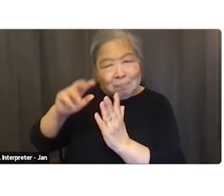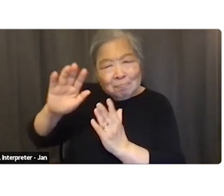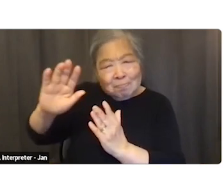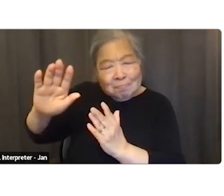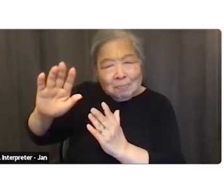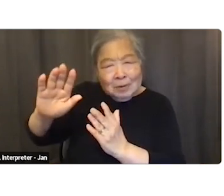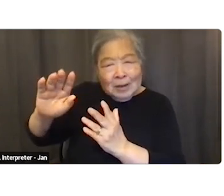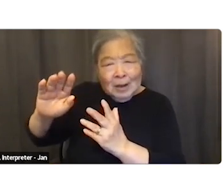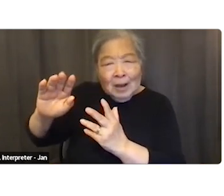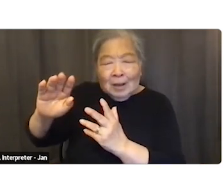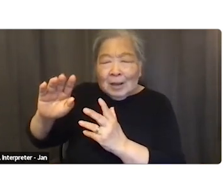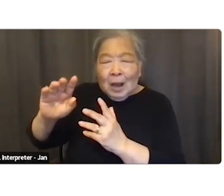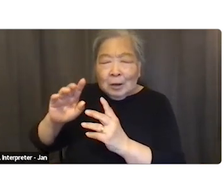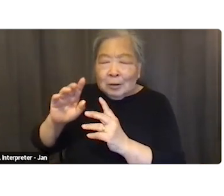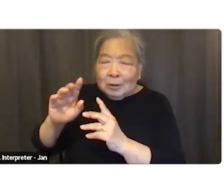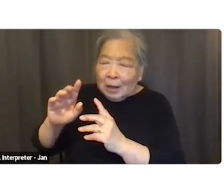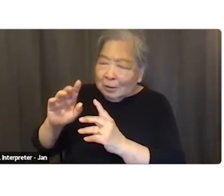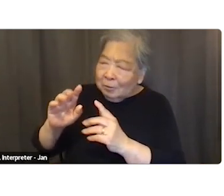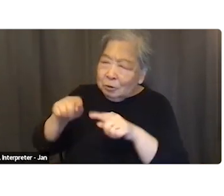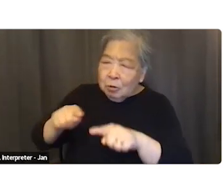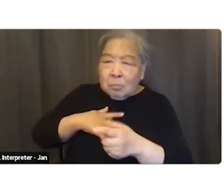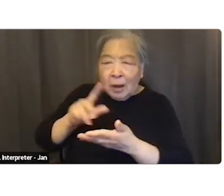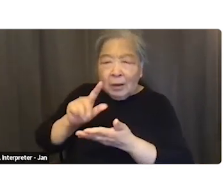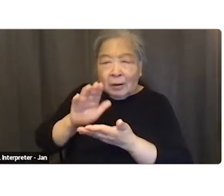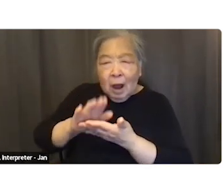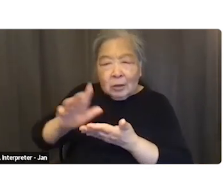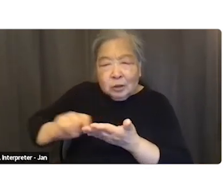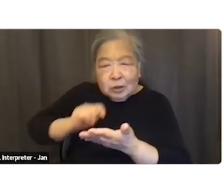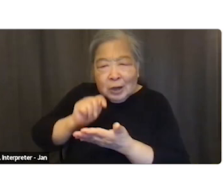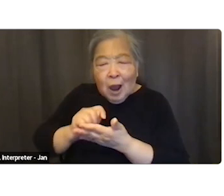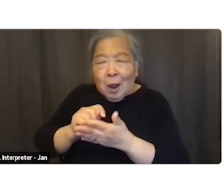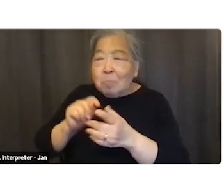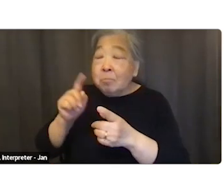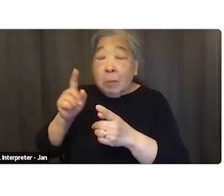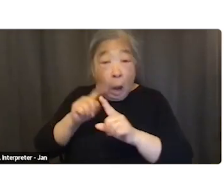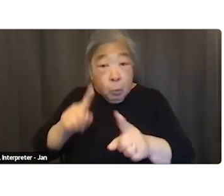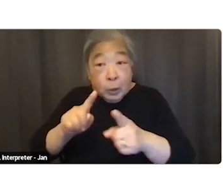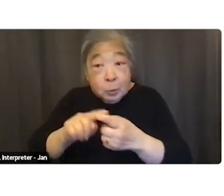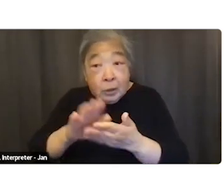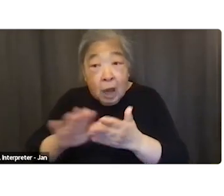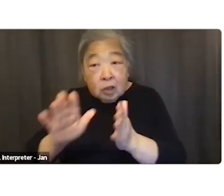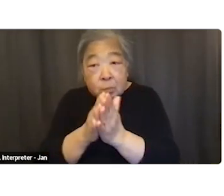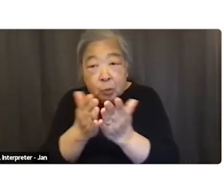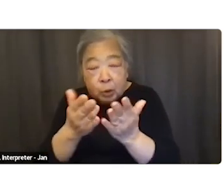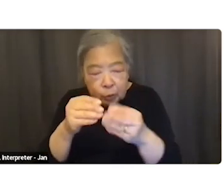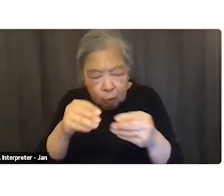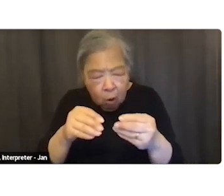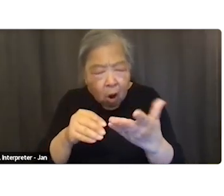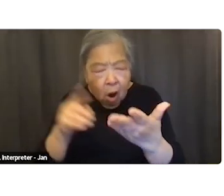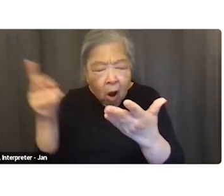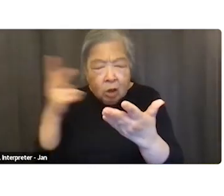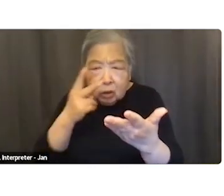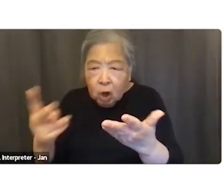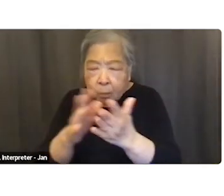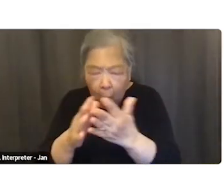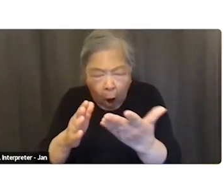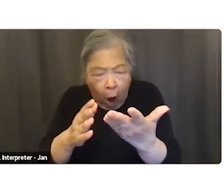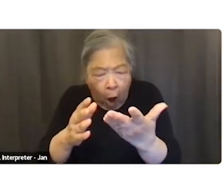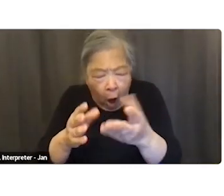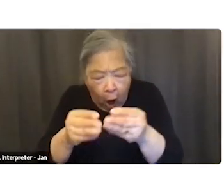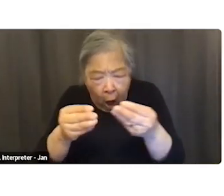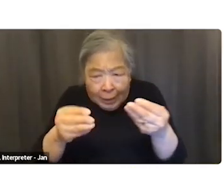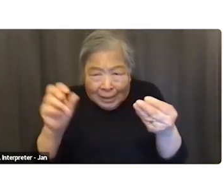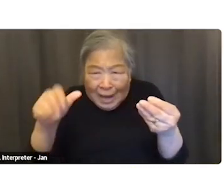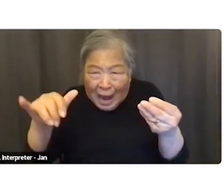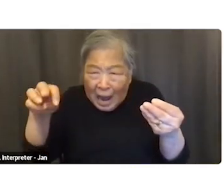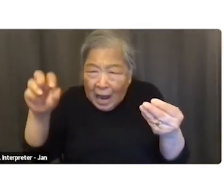the college bookstore, and her book was there in the end cap. And I was like, oh my gosh, yes, like, let me read this, let me be up on